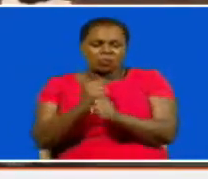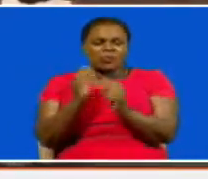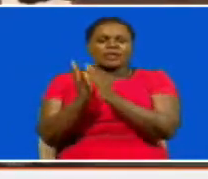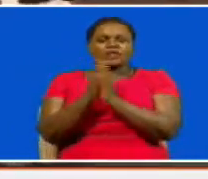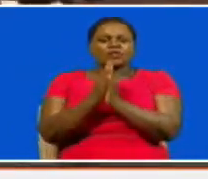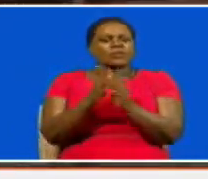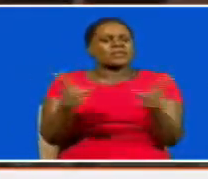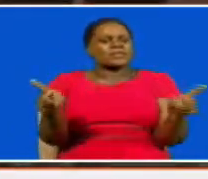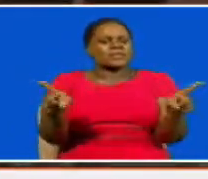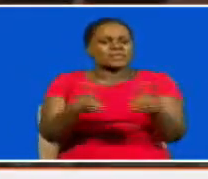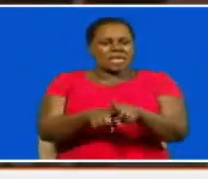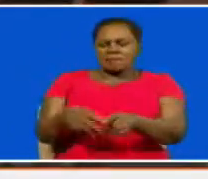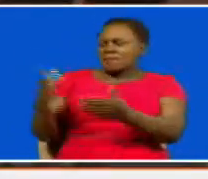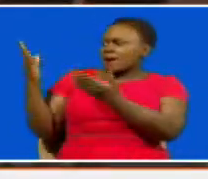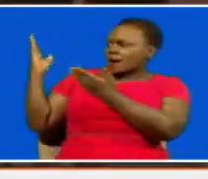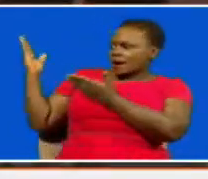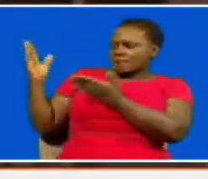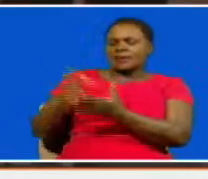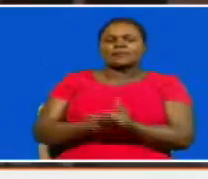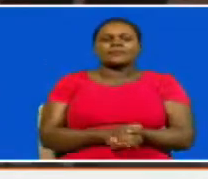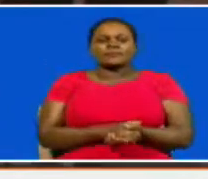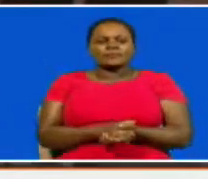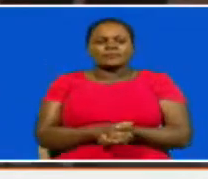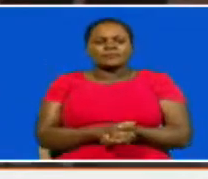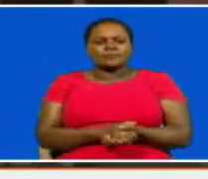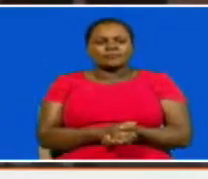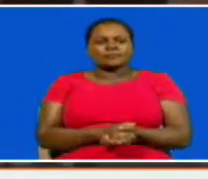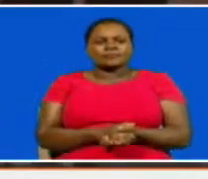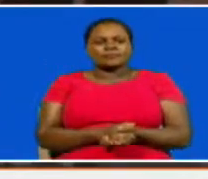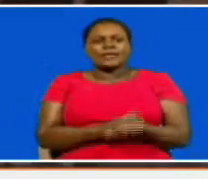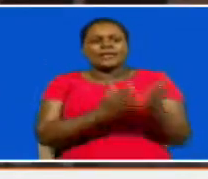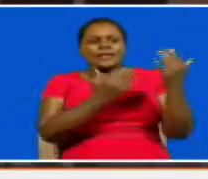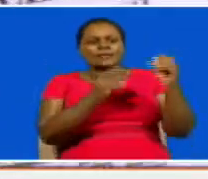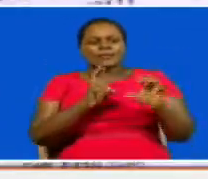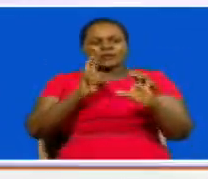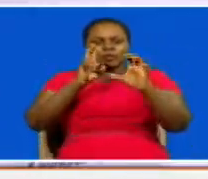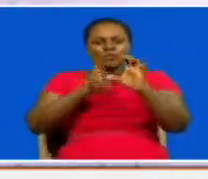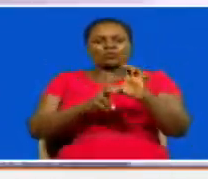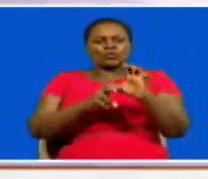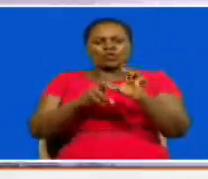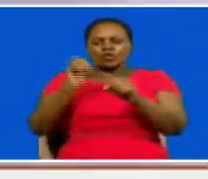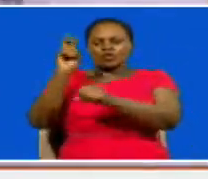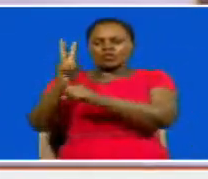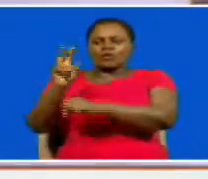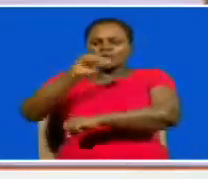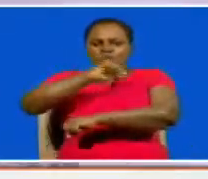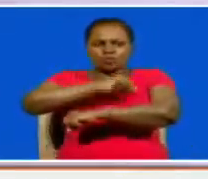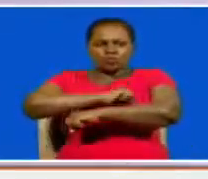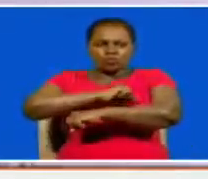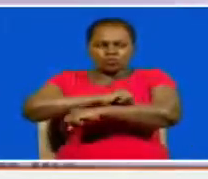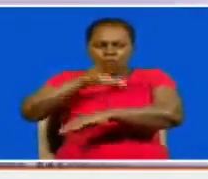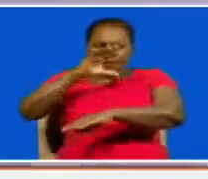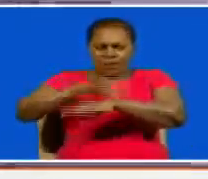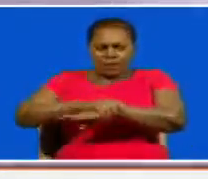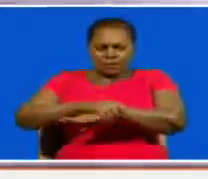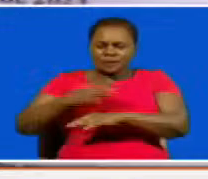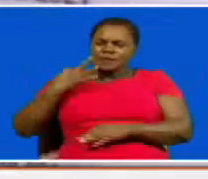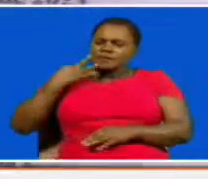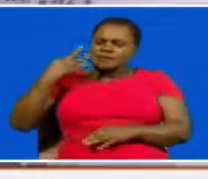story is not any different from Priska Kadzo, who is expected to join Bahari Girls High School after she